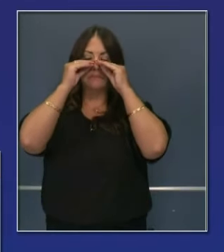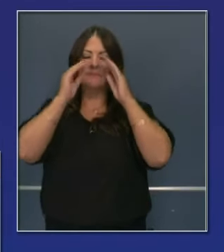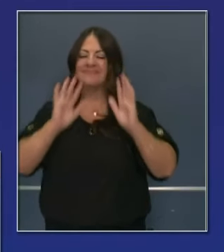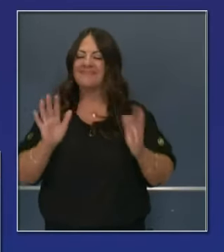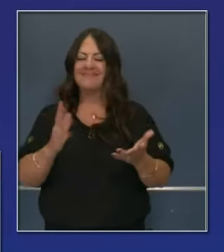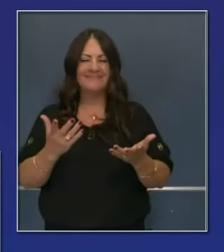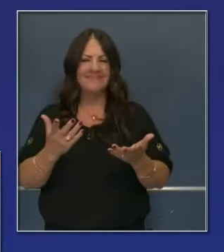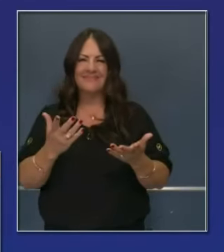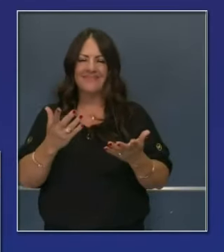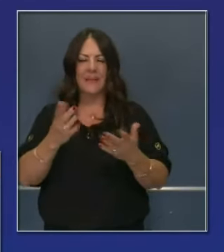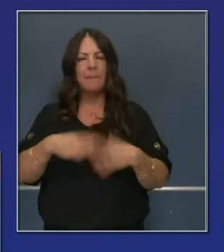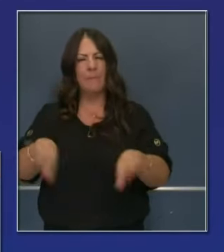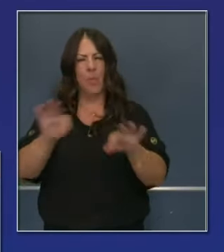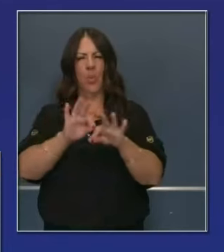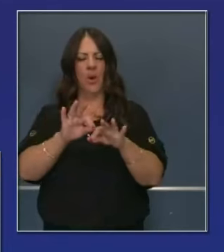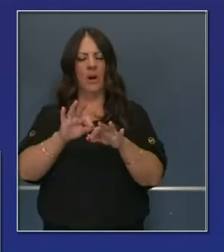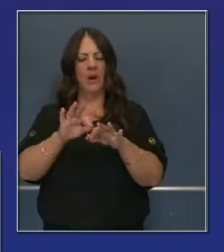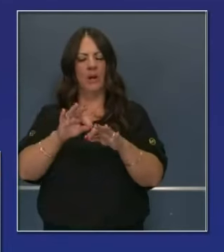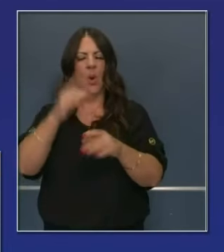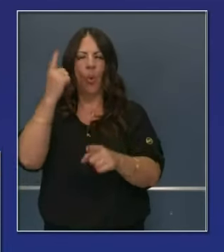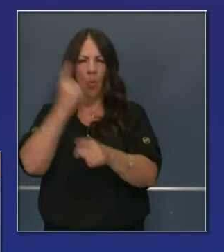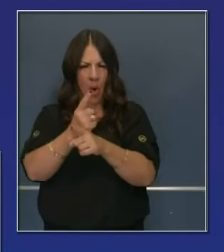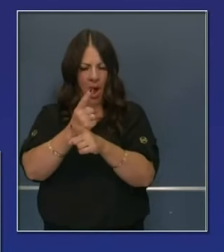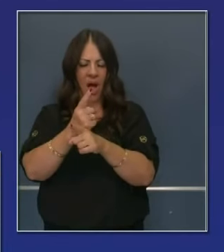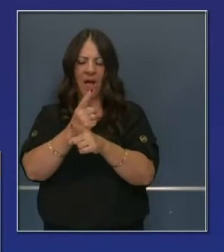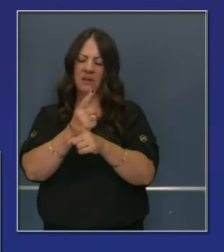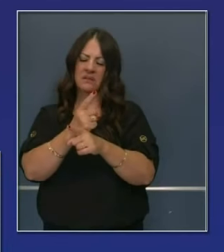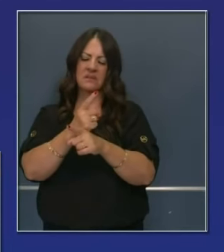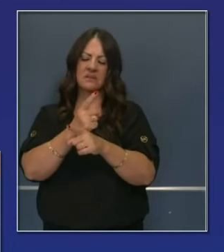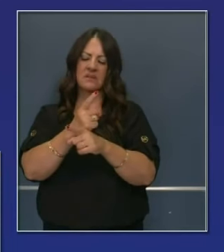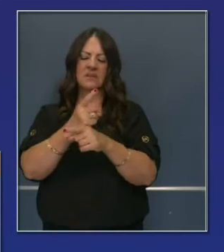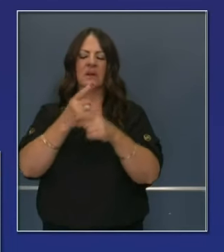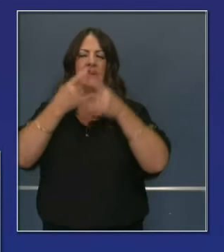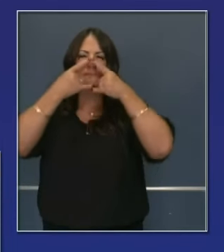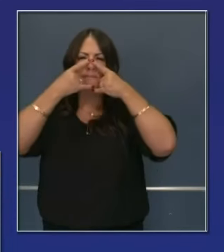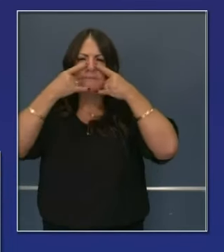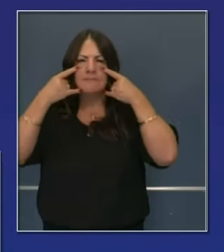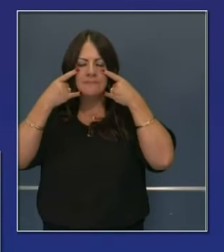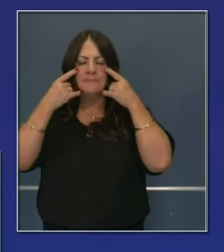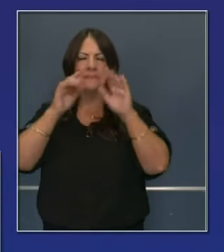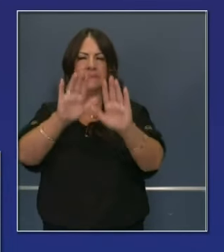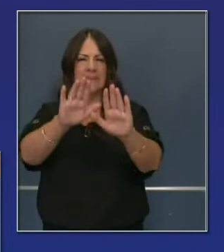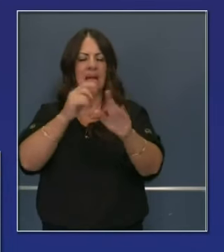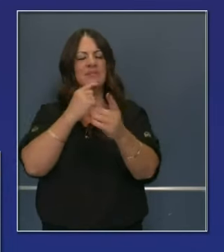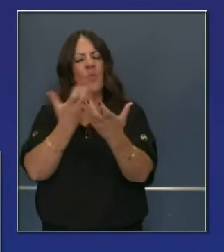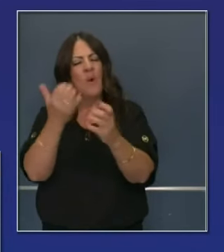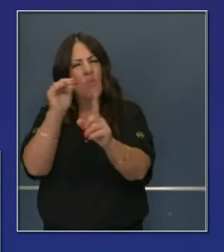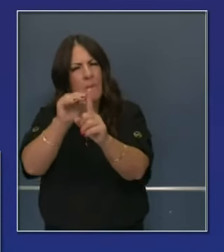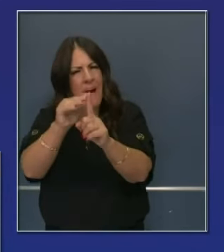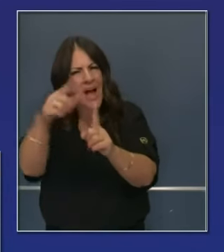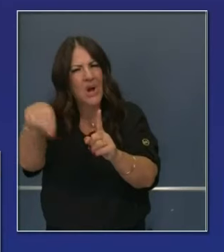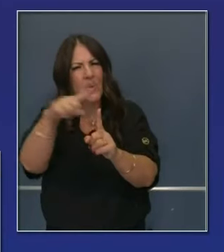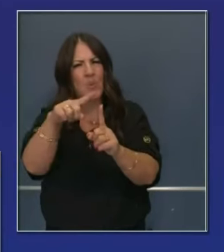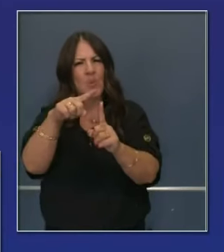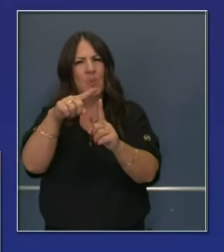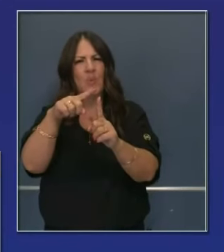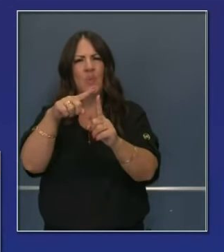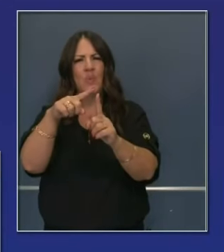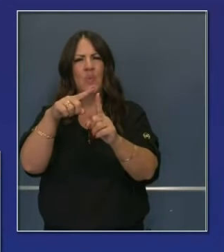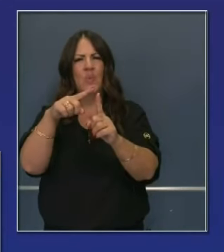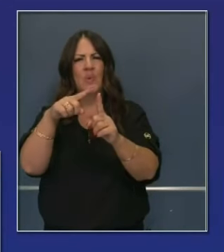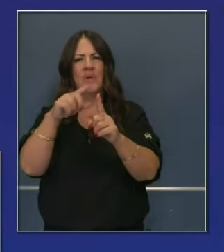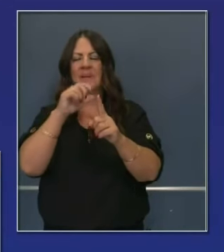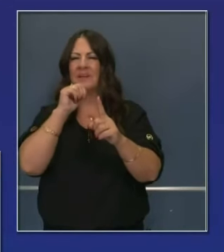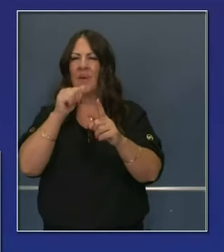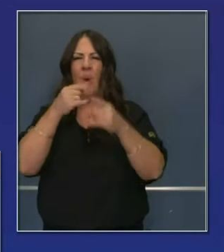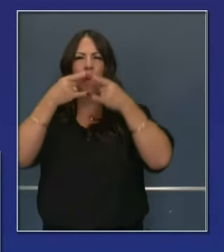not having them on, we should have me. All of that is part and parcel. It's not about browbeating anybody. Just a quick reminder that this is not the way to wear them.